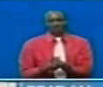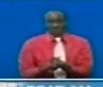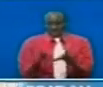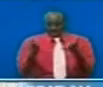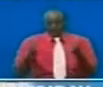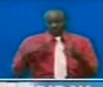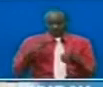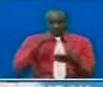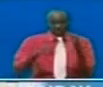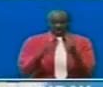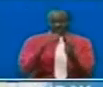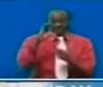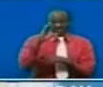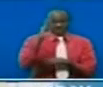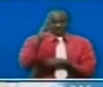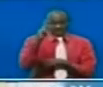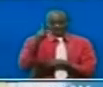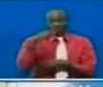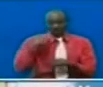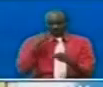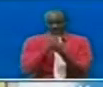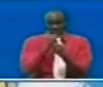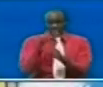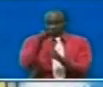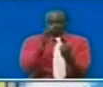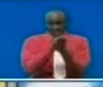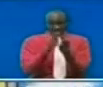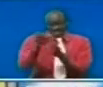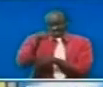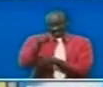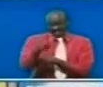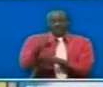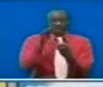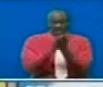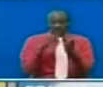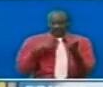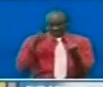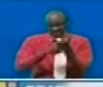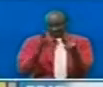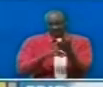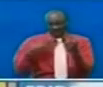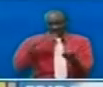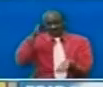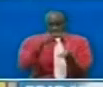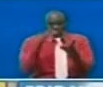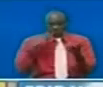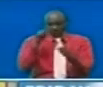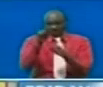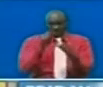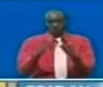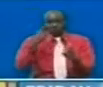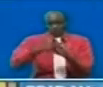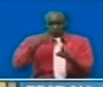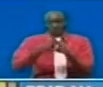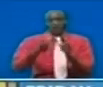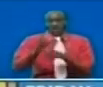According to the latest Central Bank of Kenya report on the performance of the banking sector, banks registered a significant reduction in the ratios of total capital